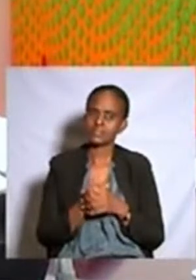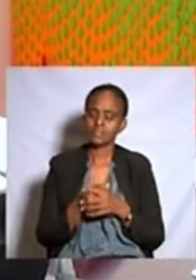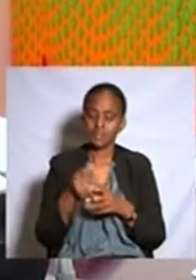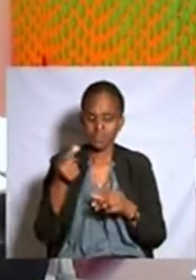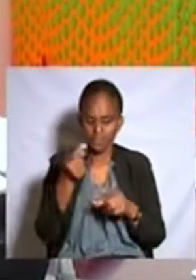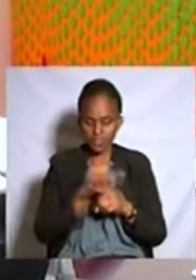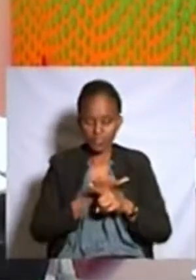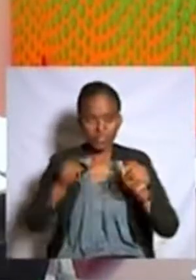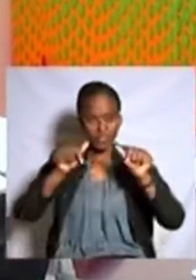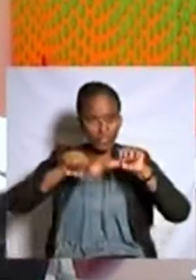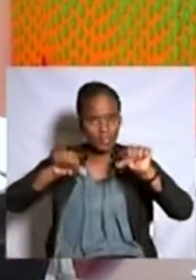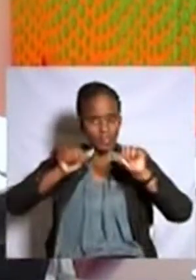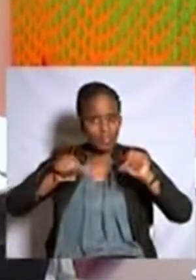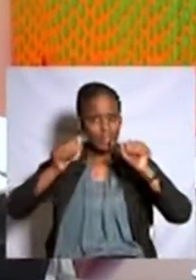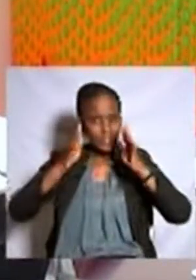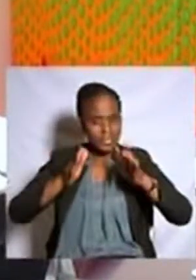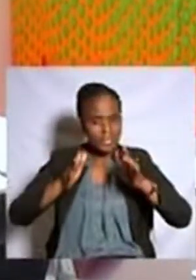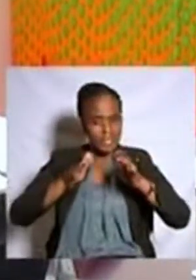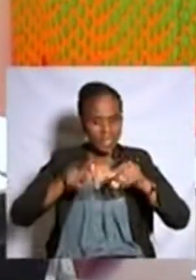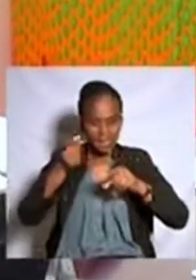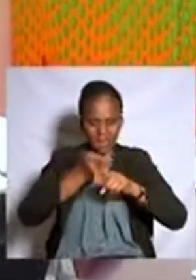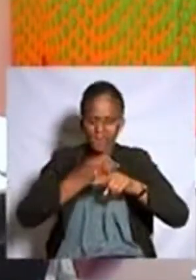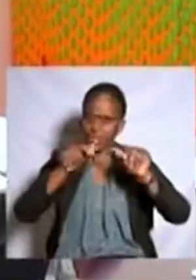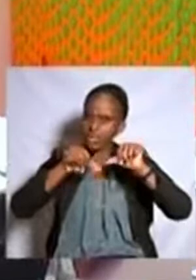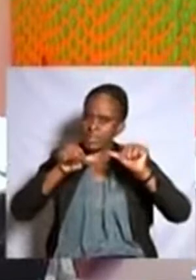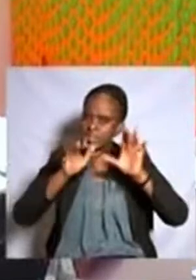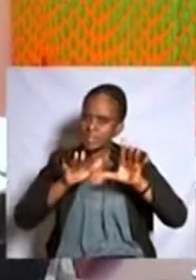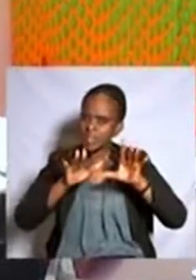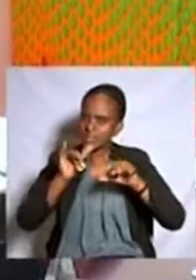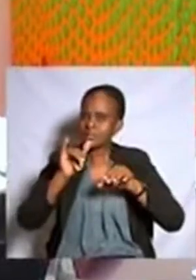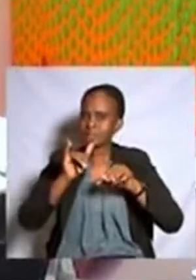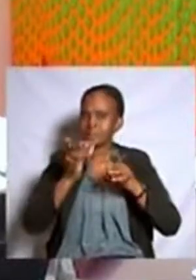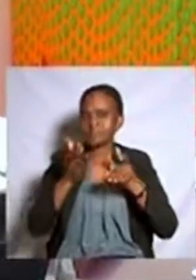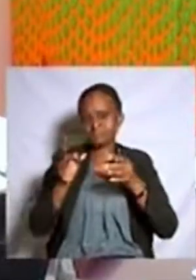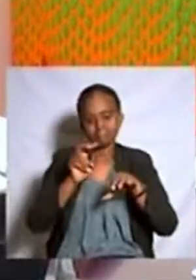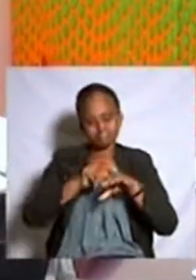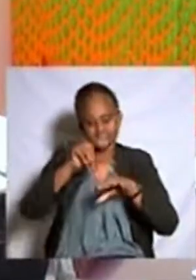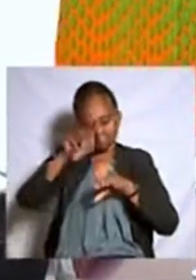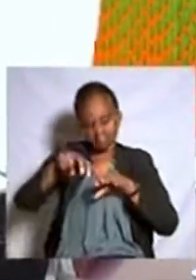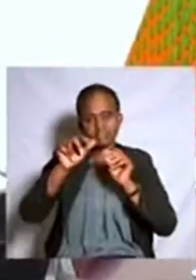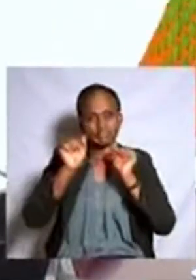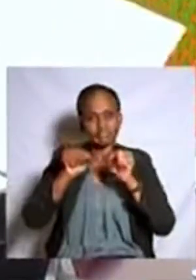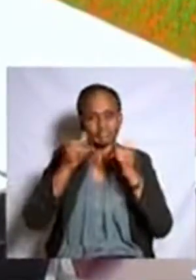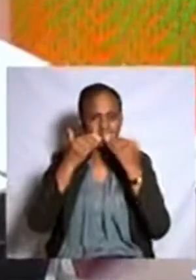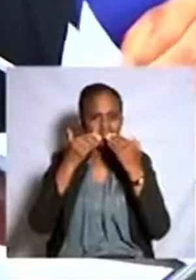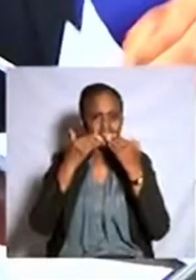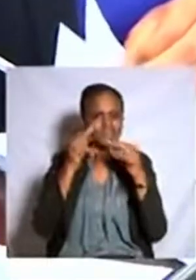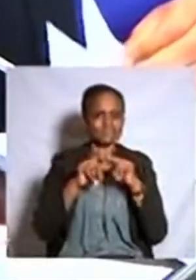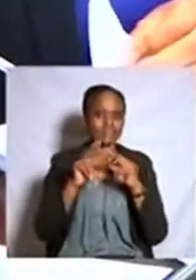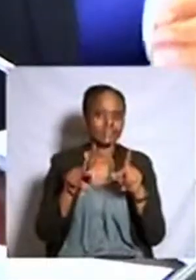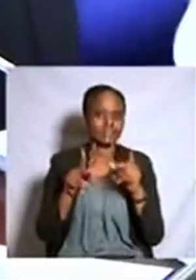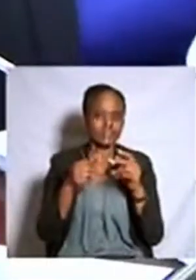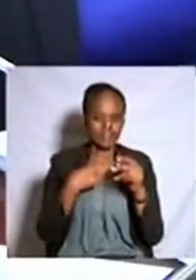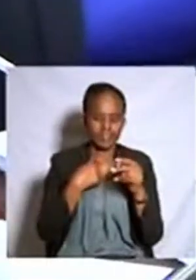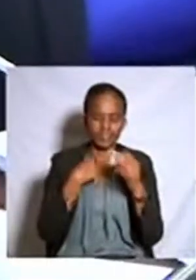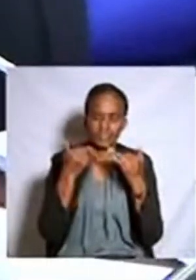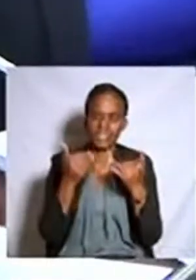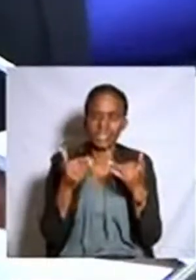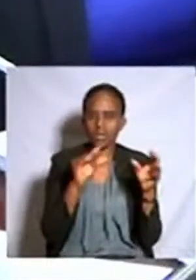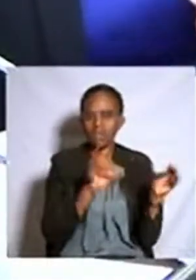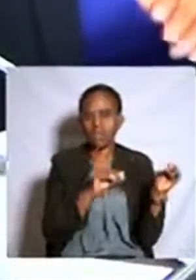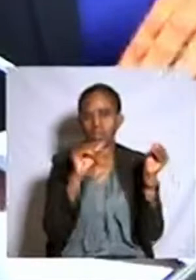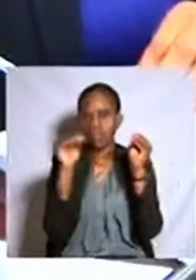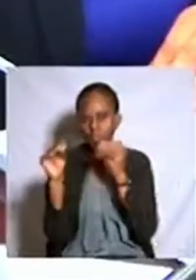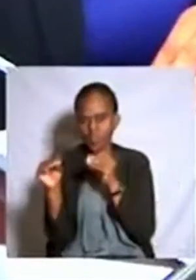the auditors. Oh, this is from the auditors. This is from auditors. I think we can skip it. Thank you, Chair. Thank you. Allow me, Chair, to move